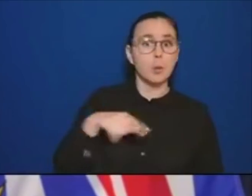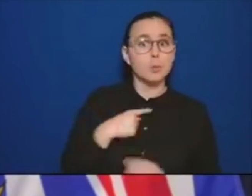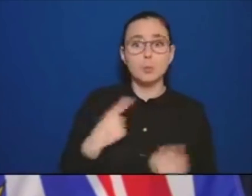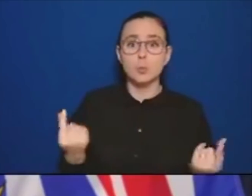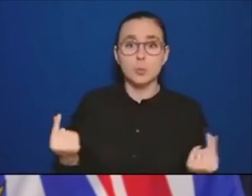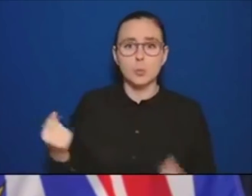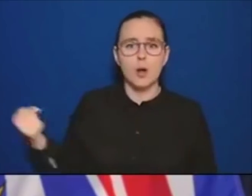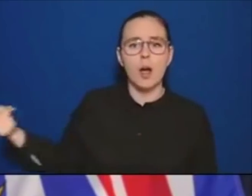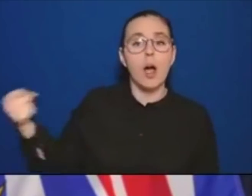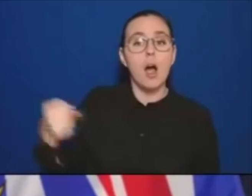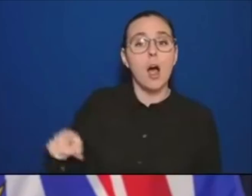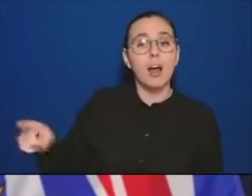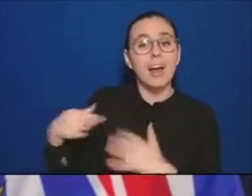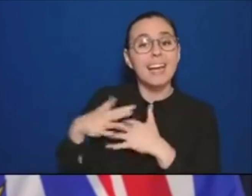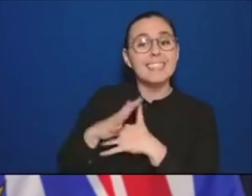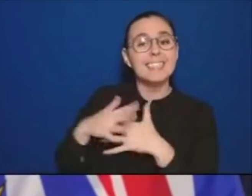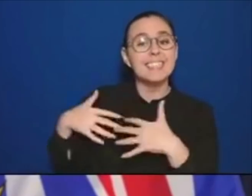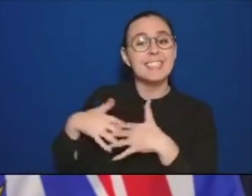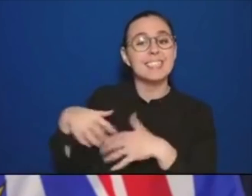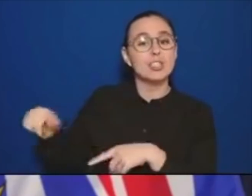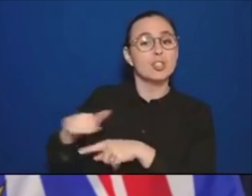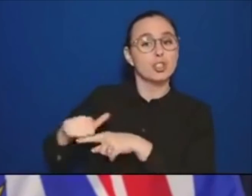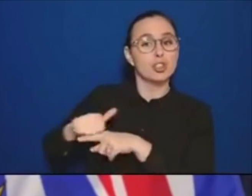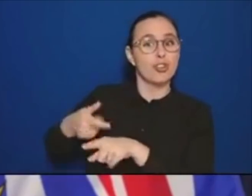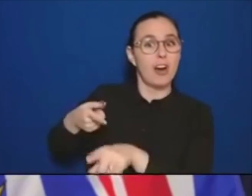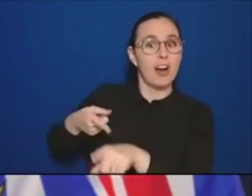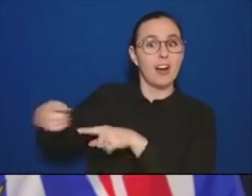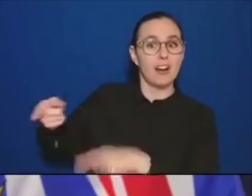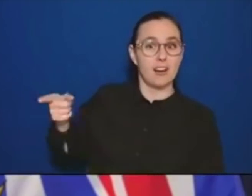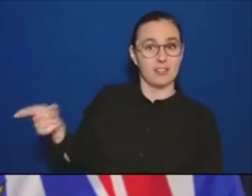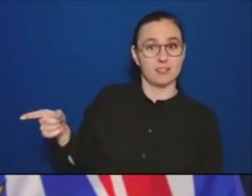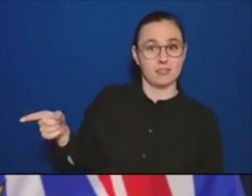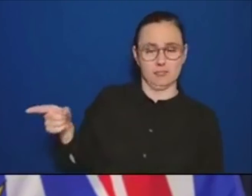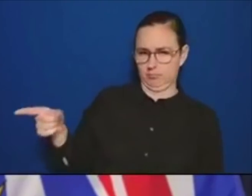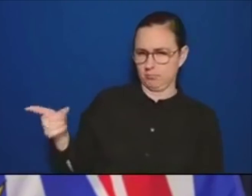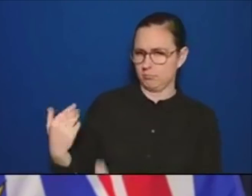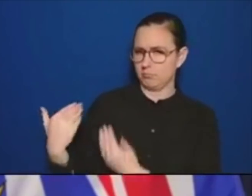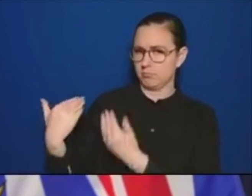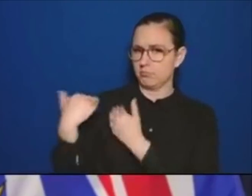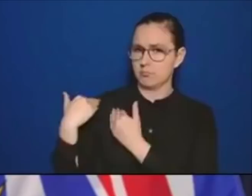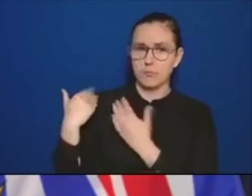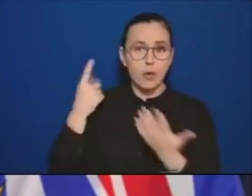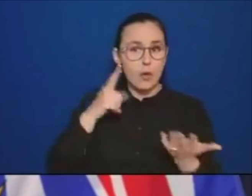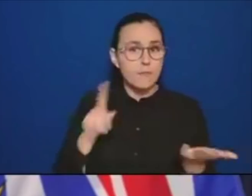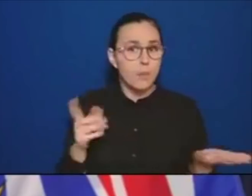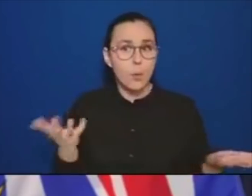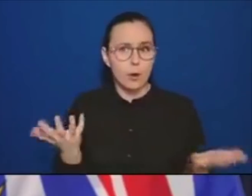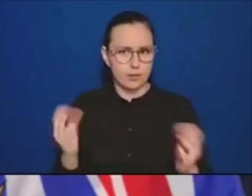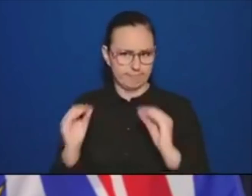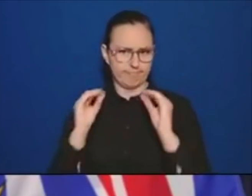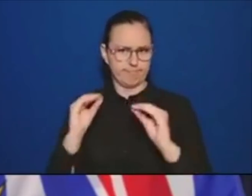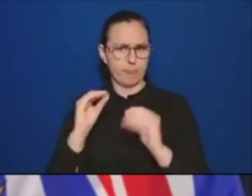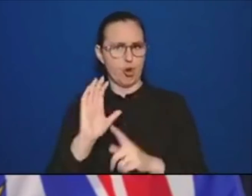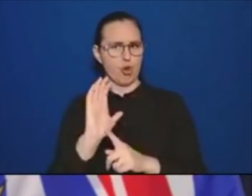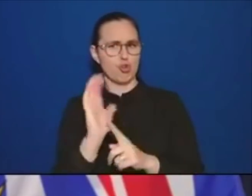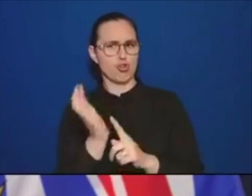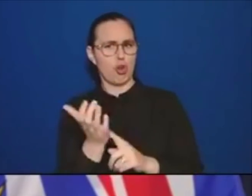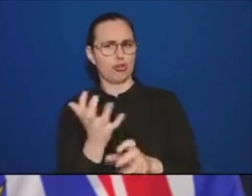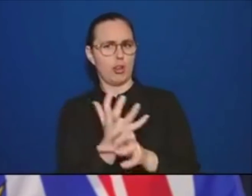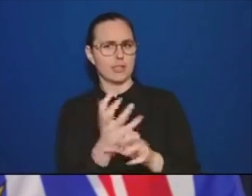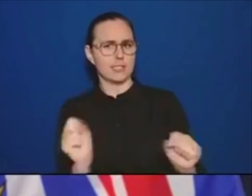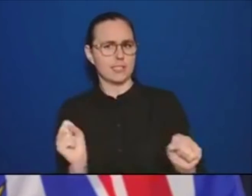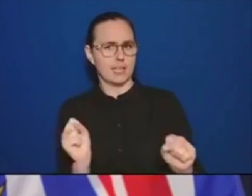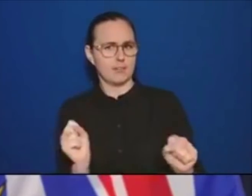specialist. This position is responsible for integrating culturally safe practices into emergency support